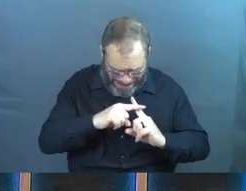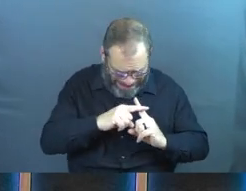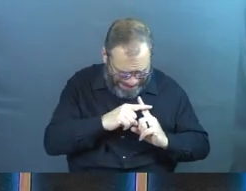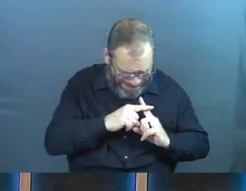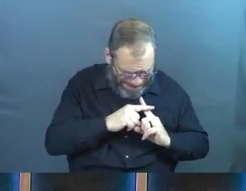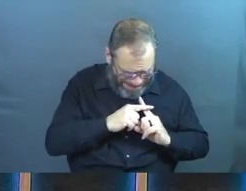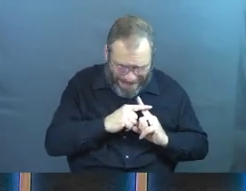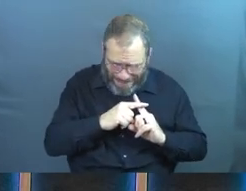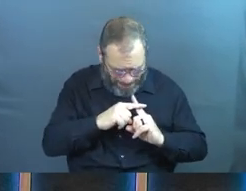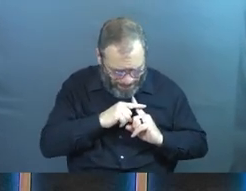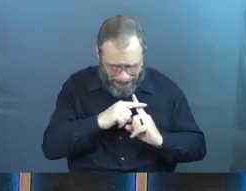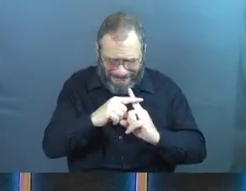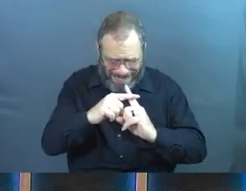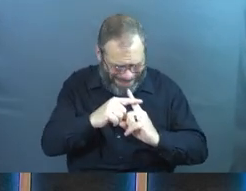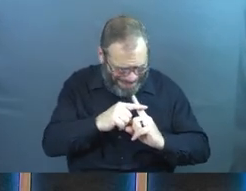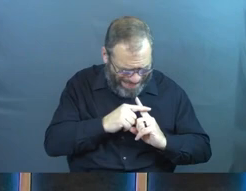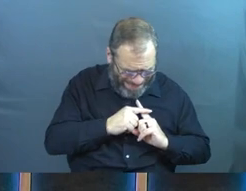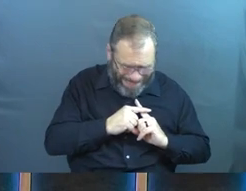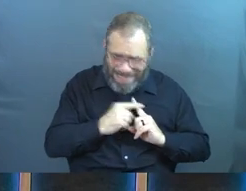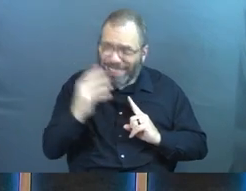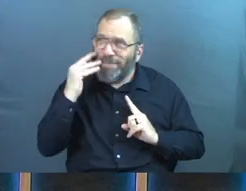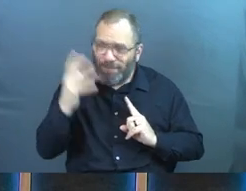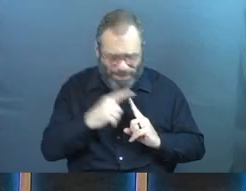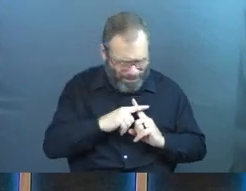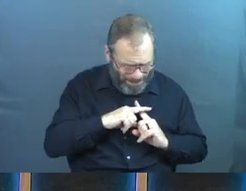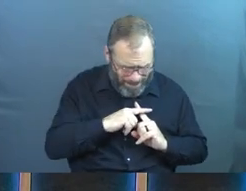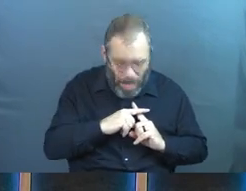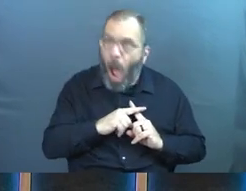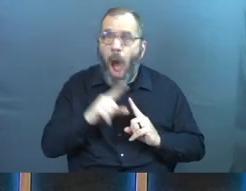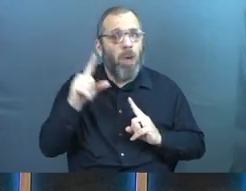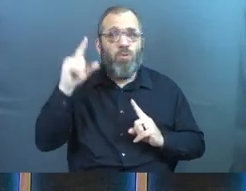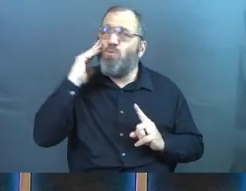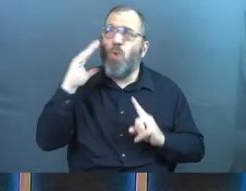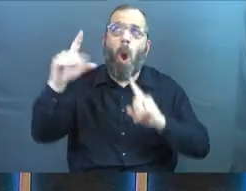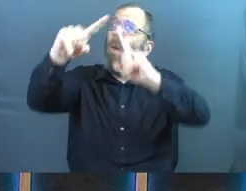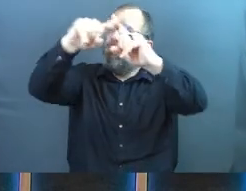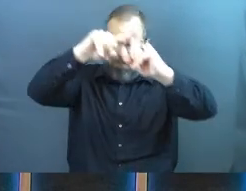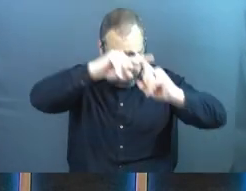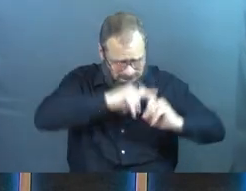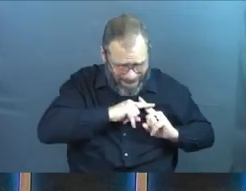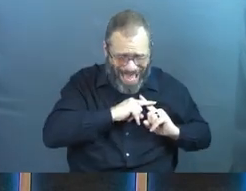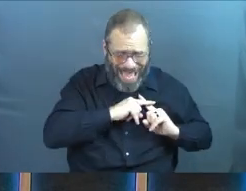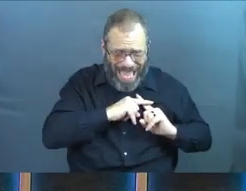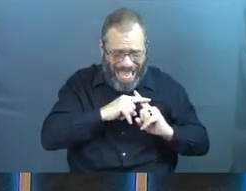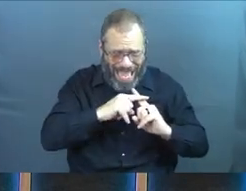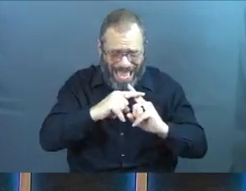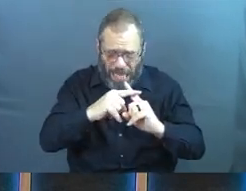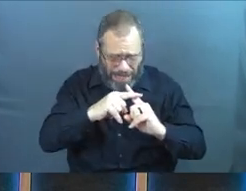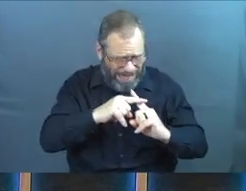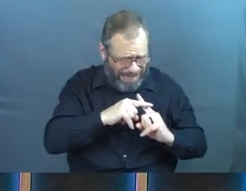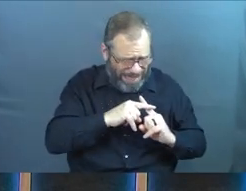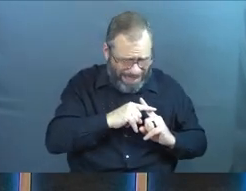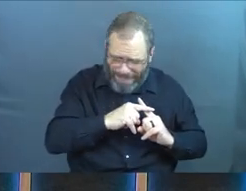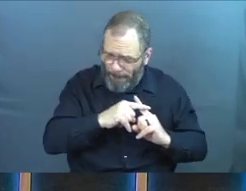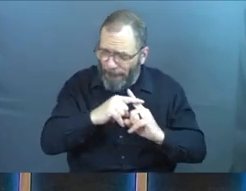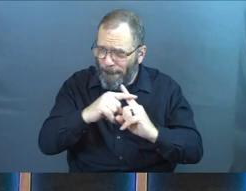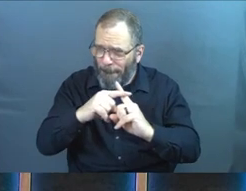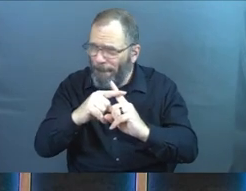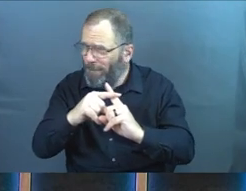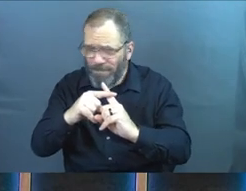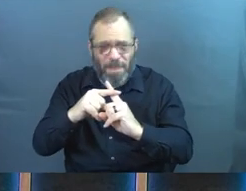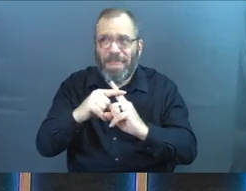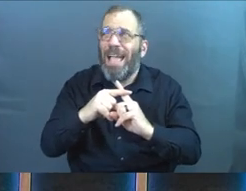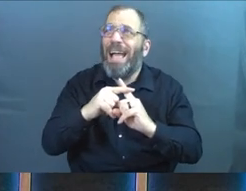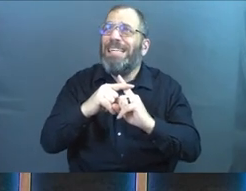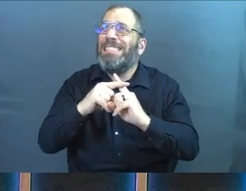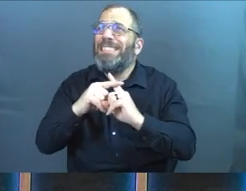There's still some of you that you struggle with assurance and you know you've given your heart to Jesus Christ, but you still have doubts about whether or not you're going